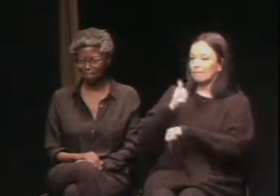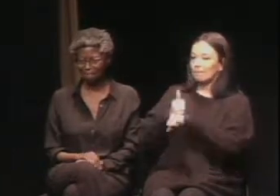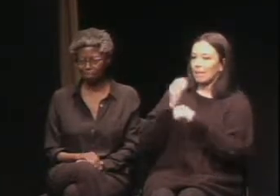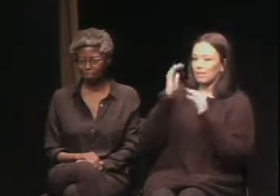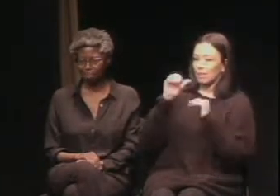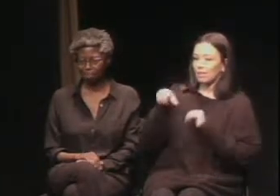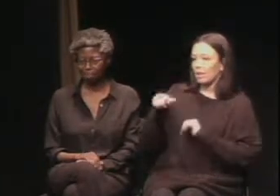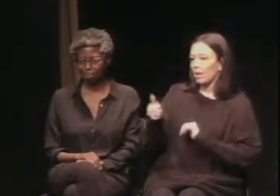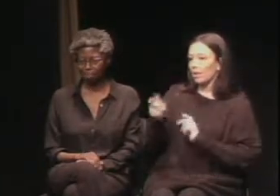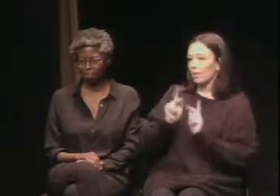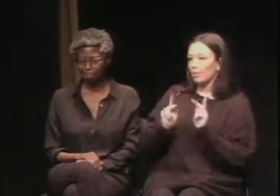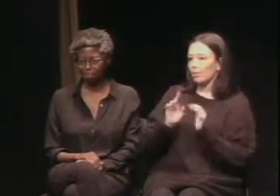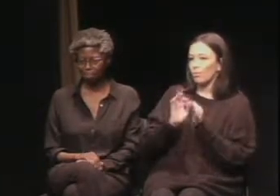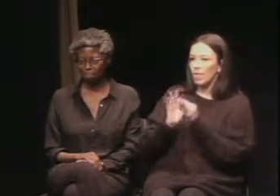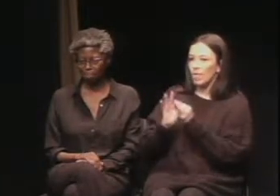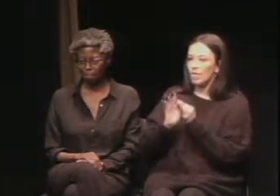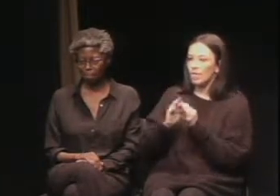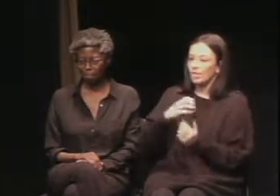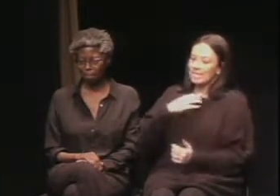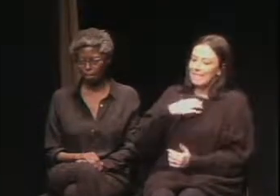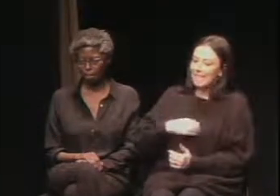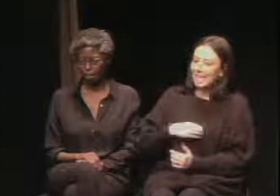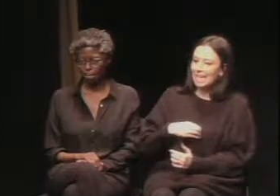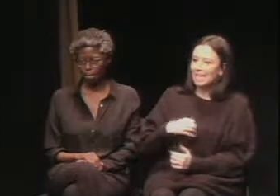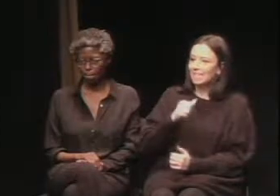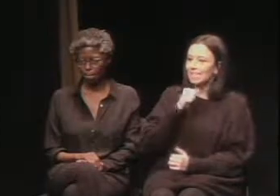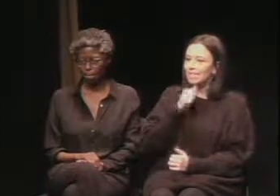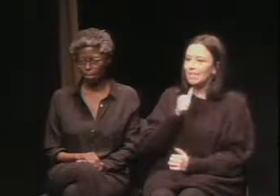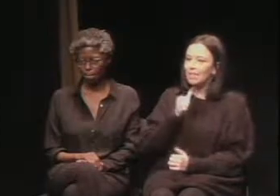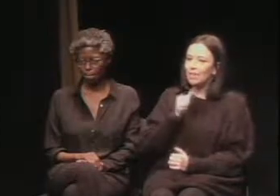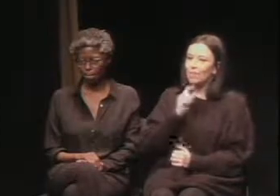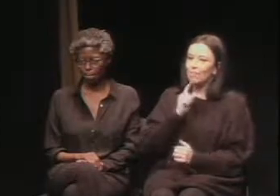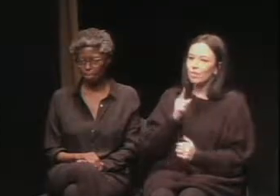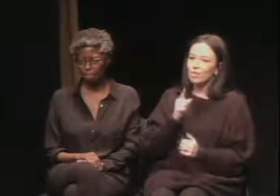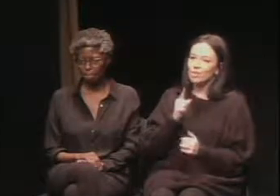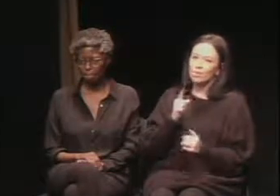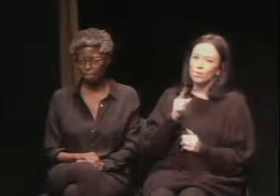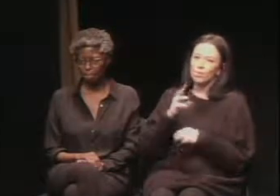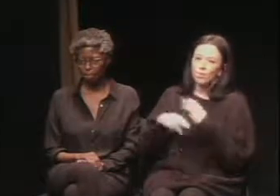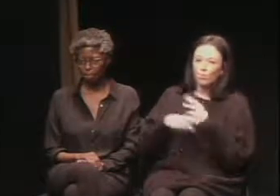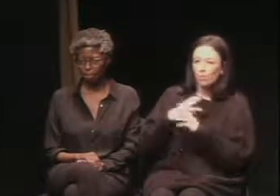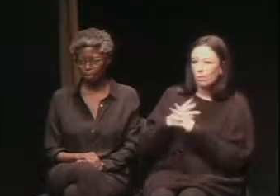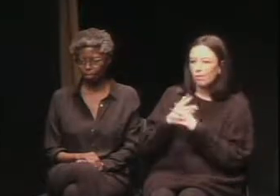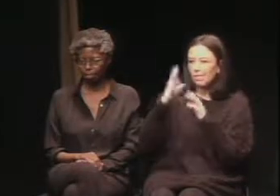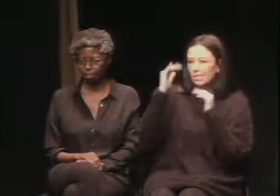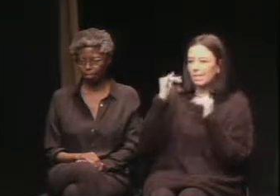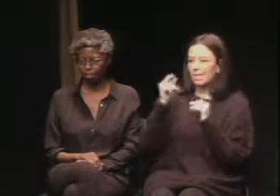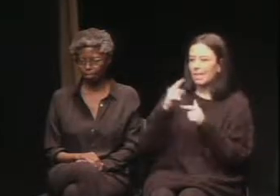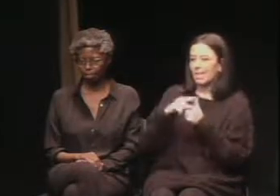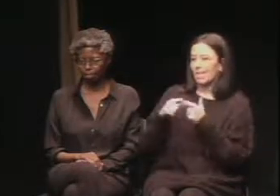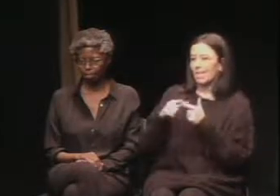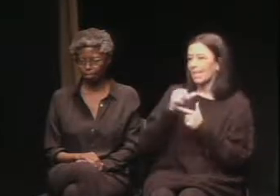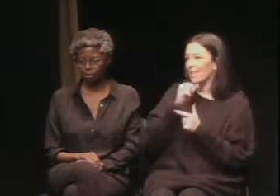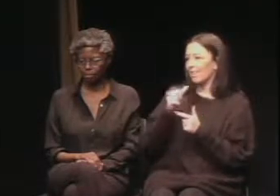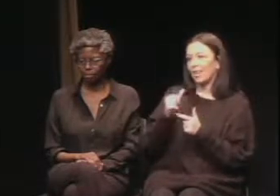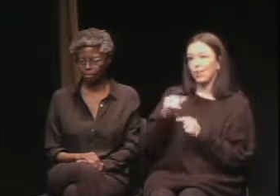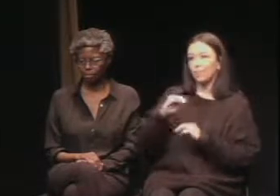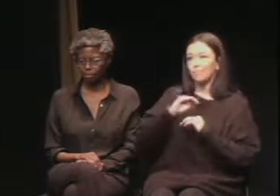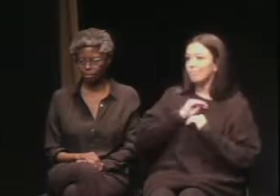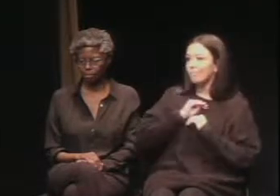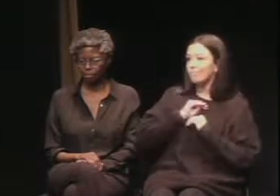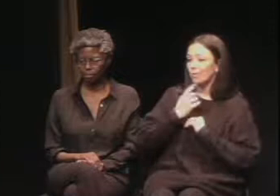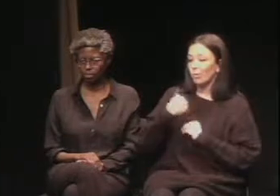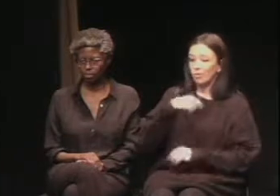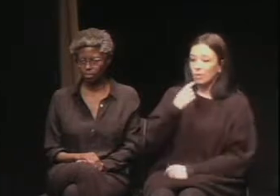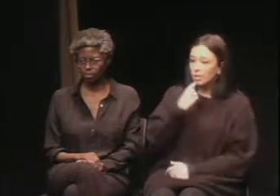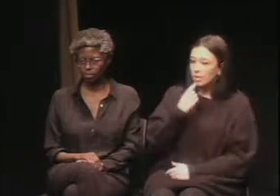people based on desire, mm-hmm. not on capacity. Mm-hmm. And when they fall short of those expectations, we are